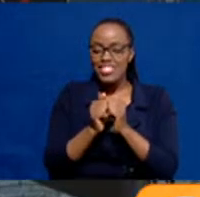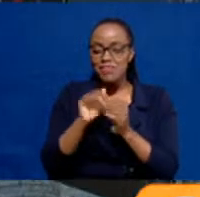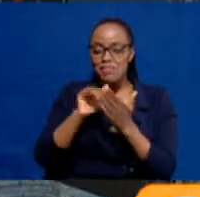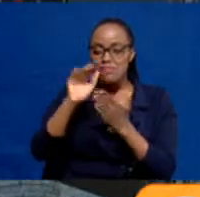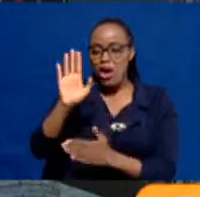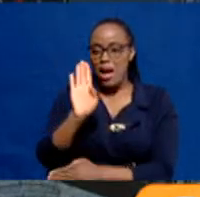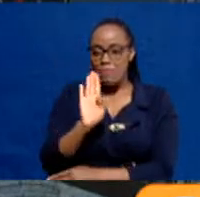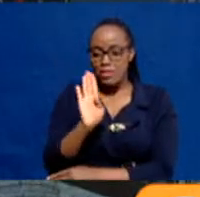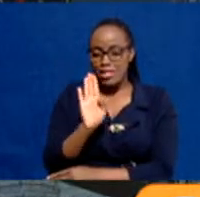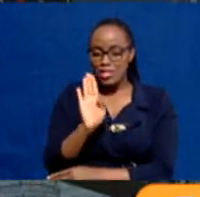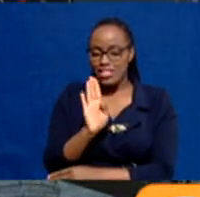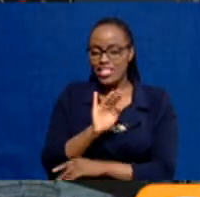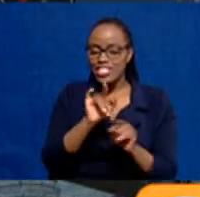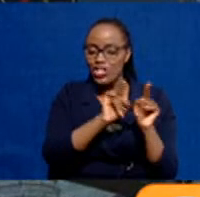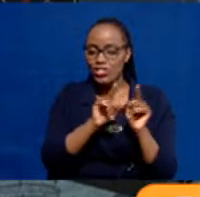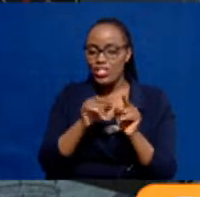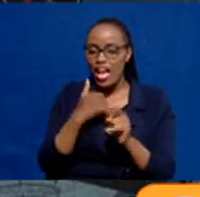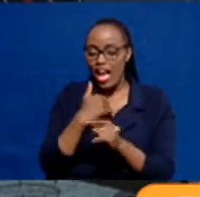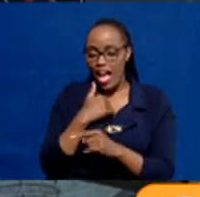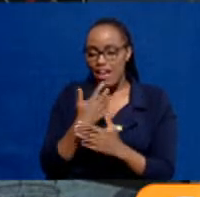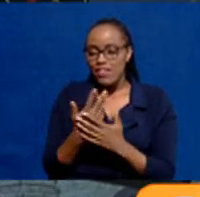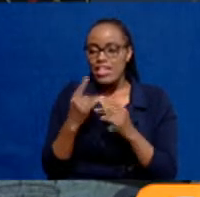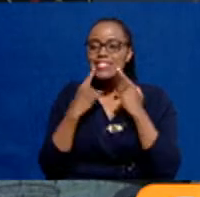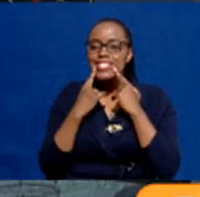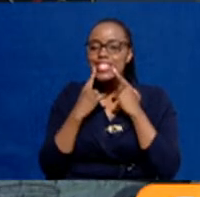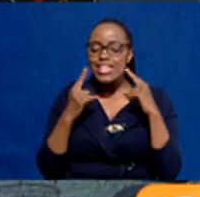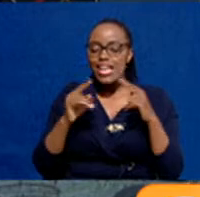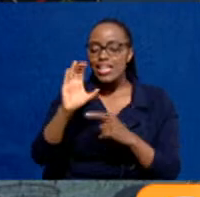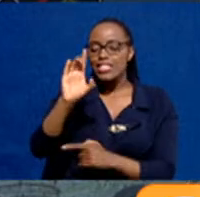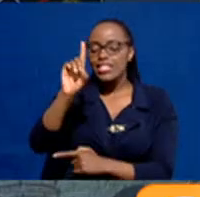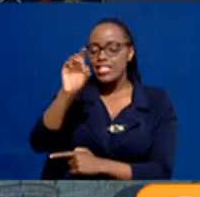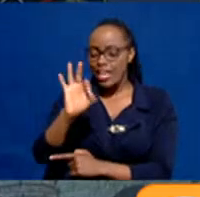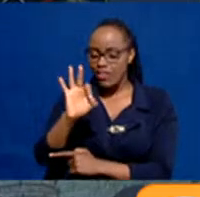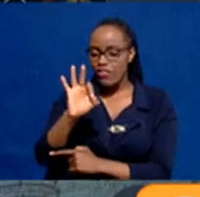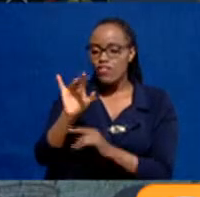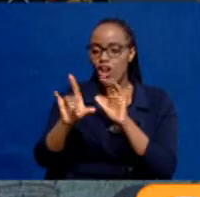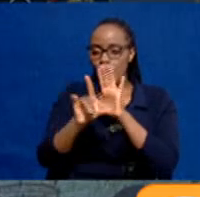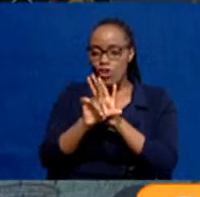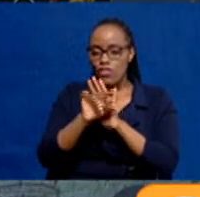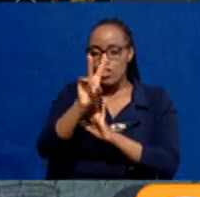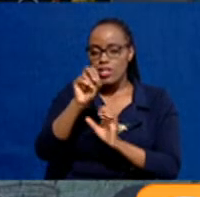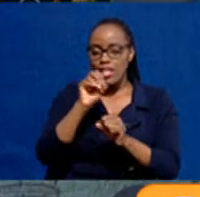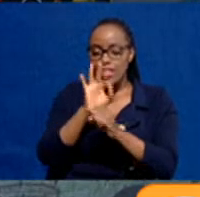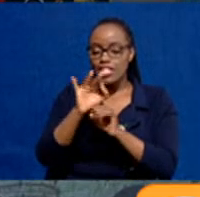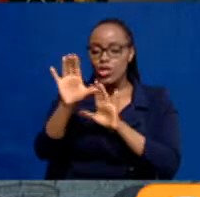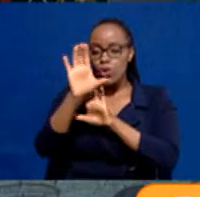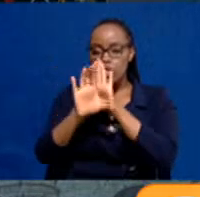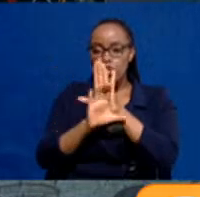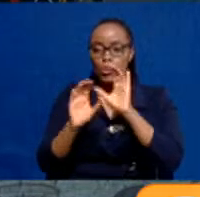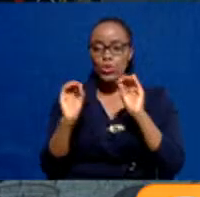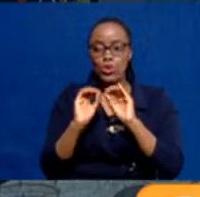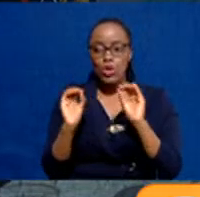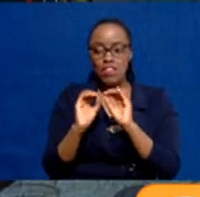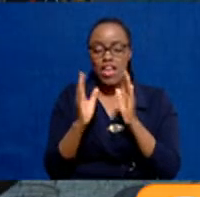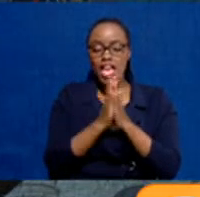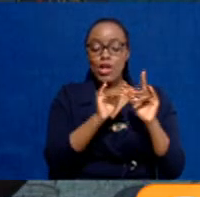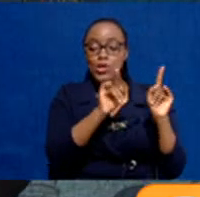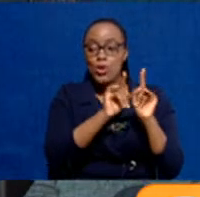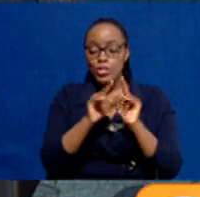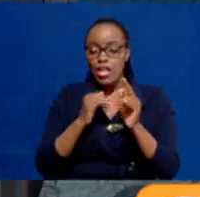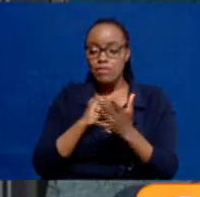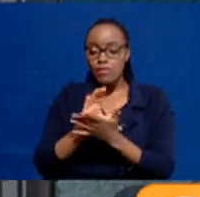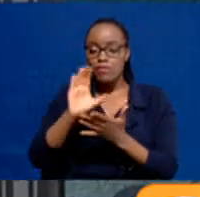more. Despite the Supreme Court declaring the CDF law of 2013 unconstitutional, MPs have